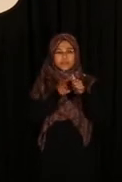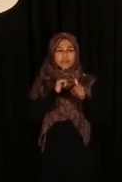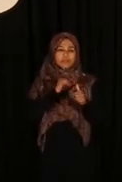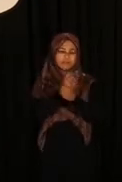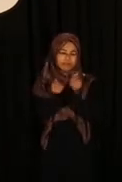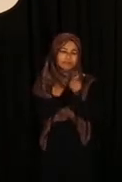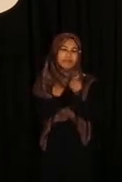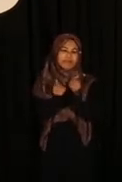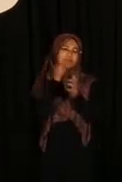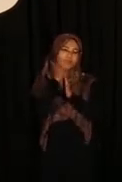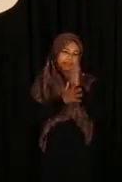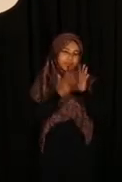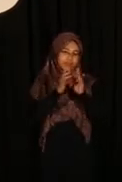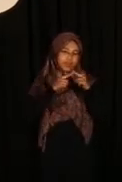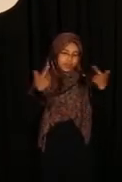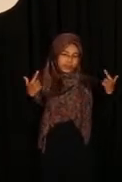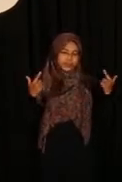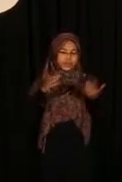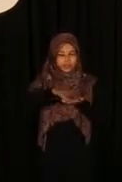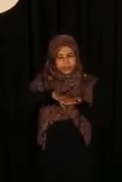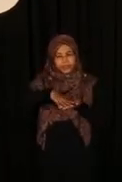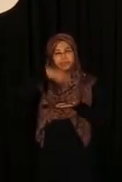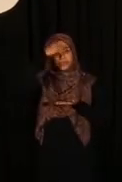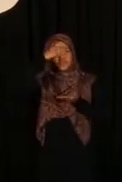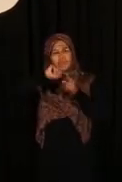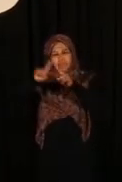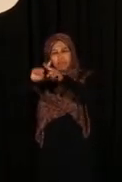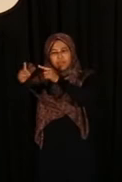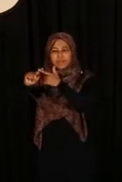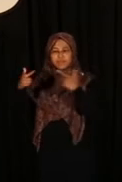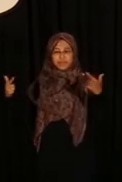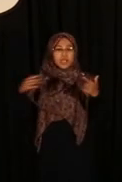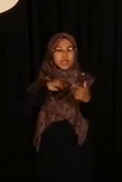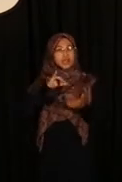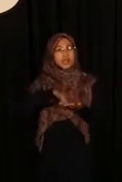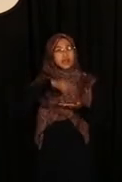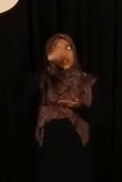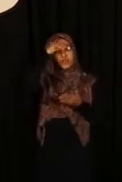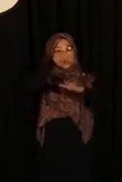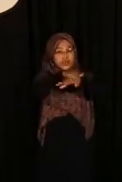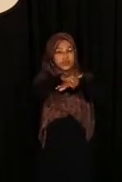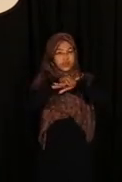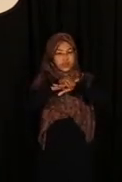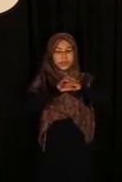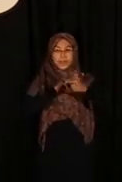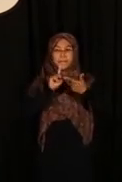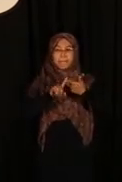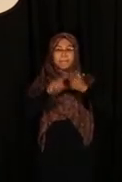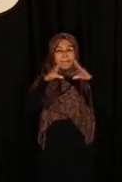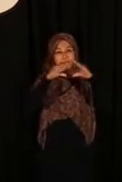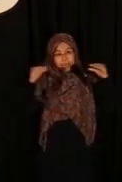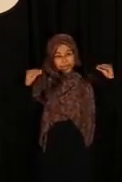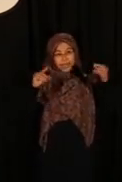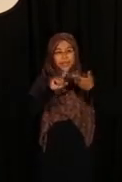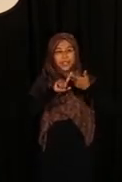really love languages. I really love learning languages, and I learn English, I learn